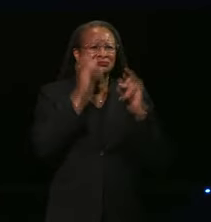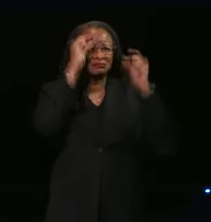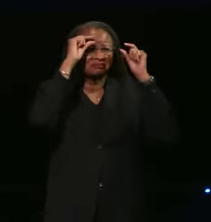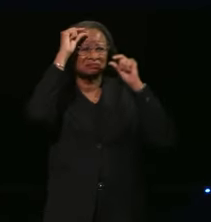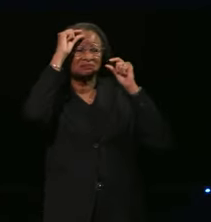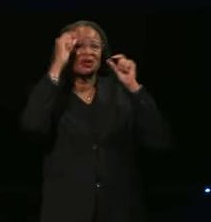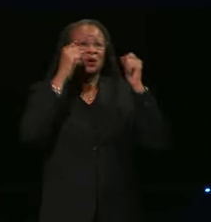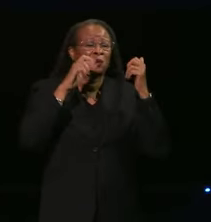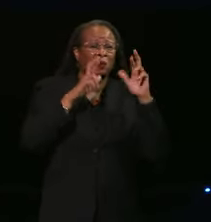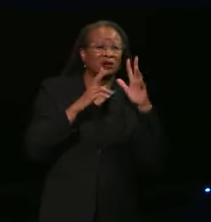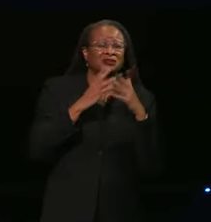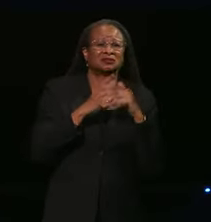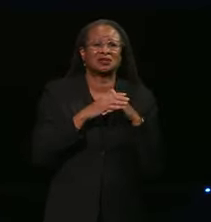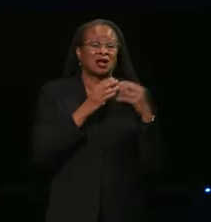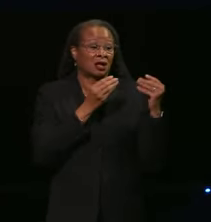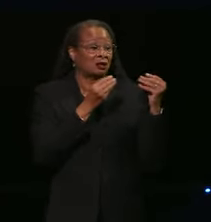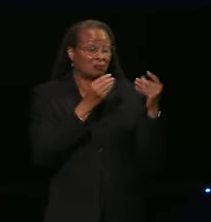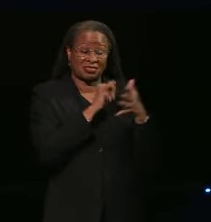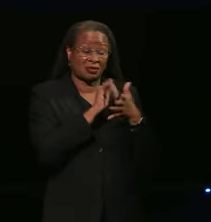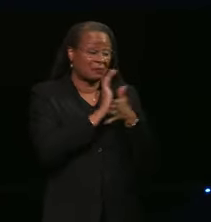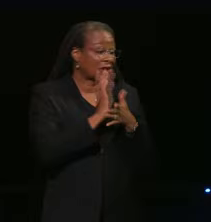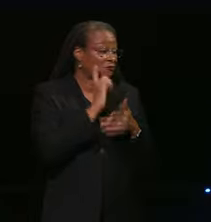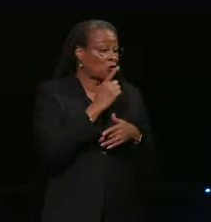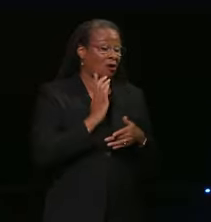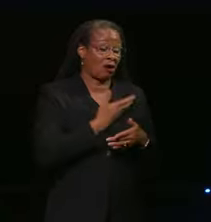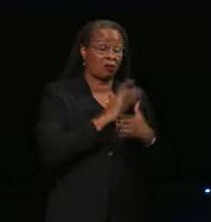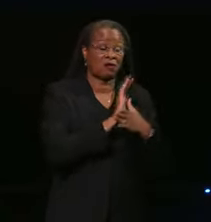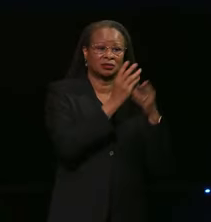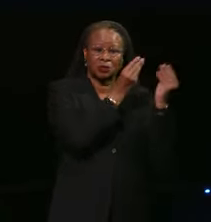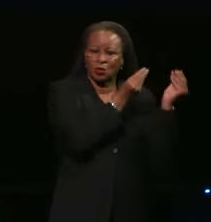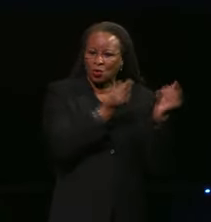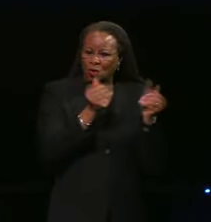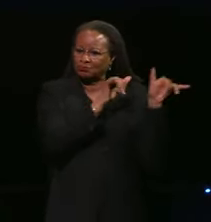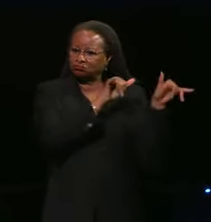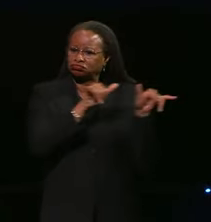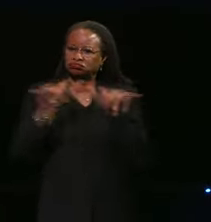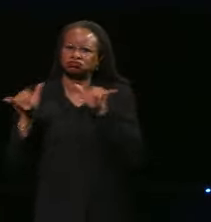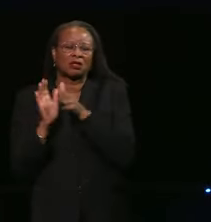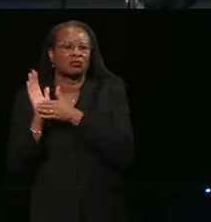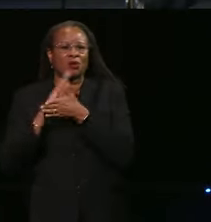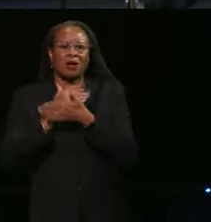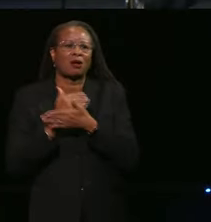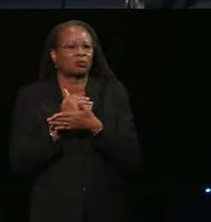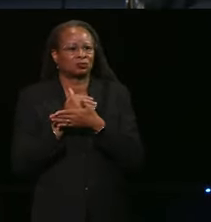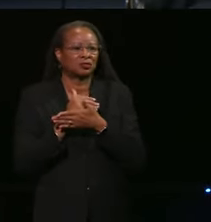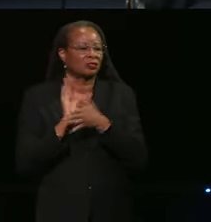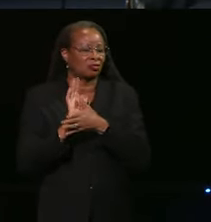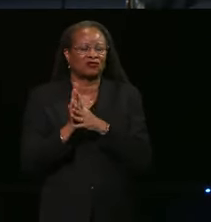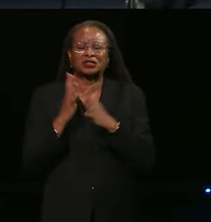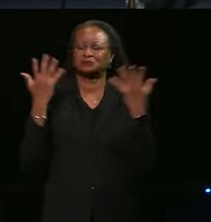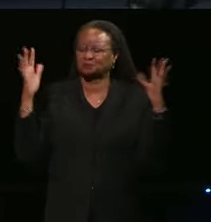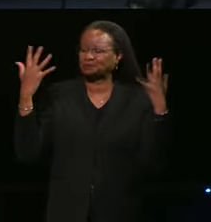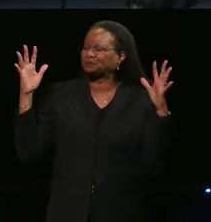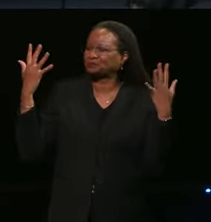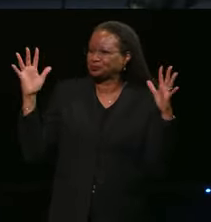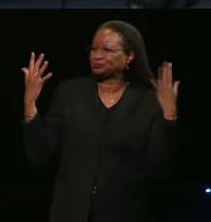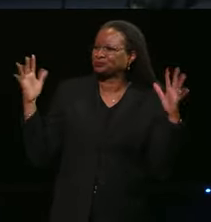know, it's fluid throughout, and that's a credit to her and her team. Yeah, it is